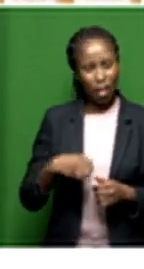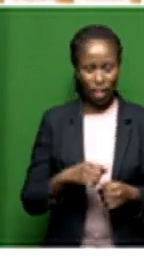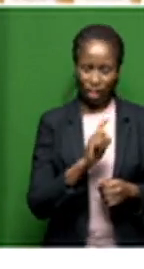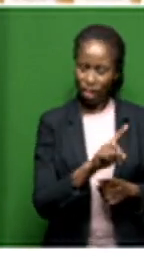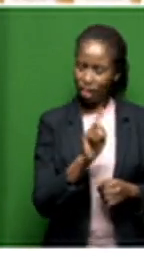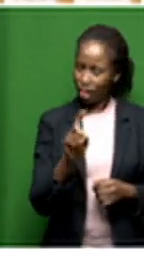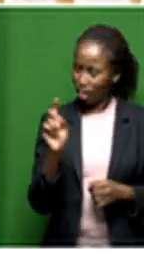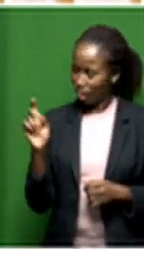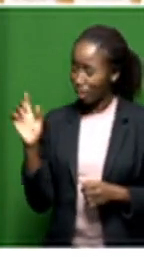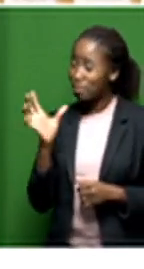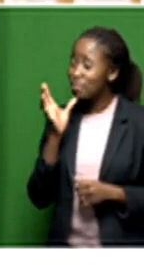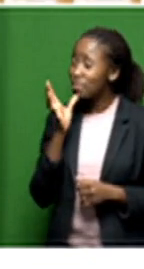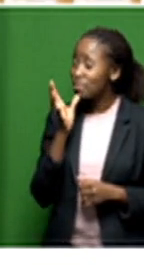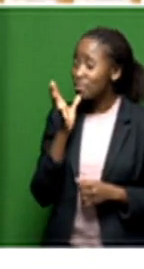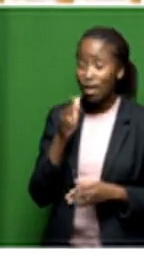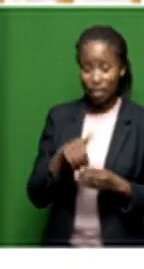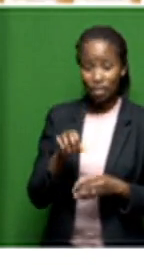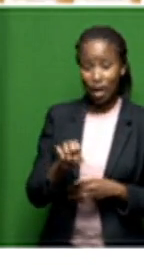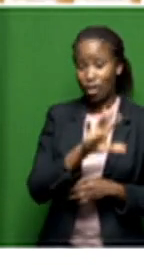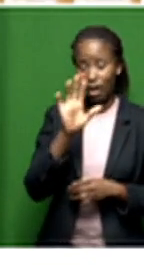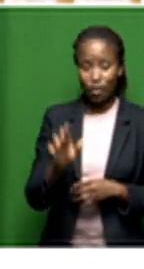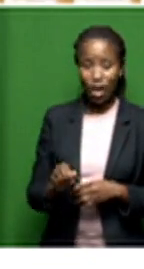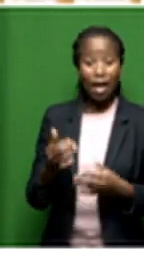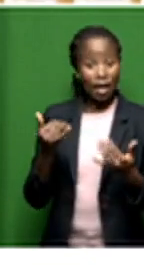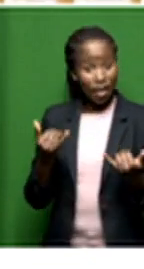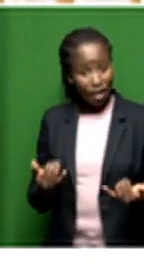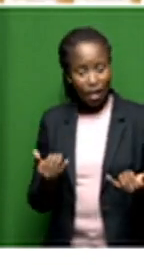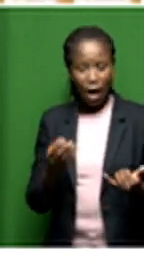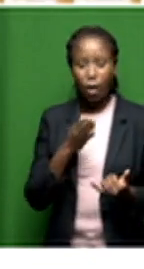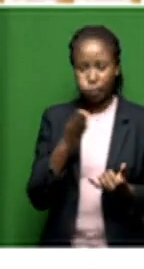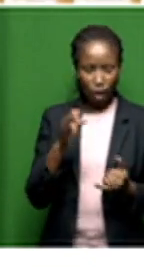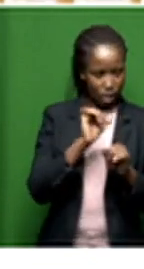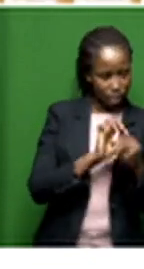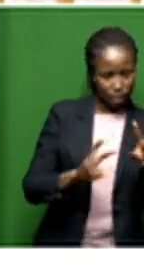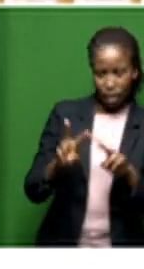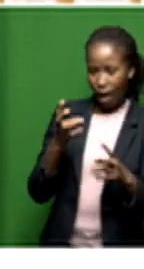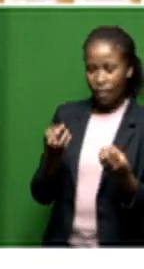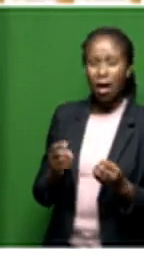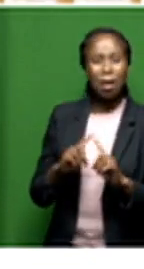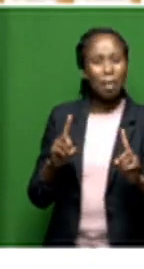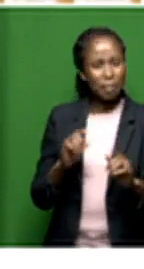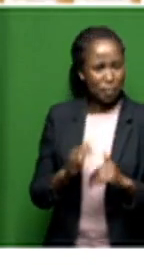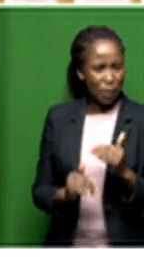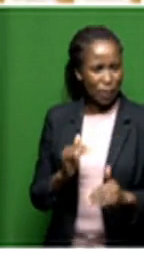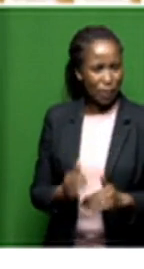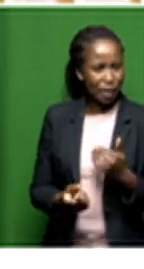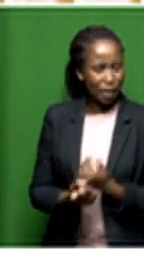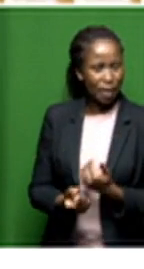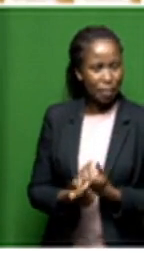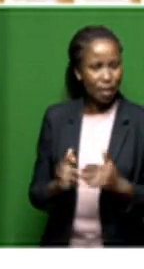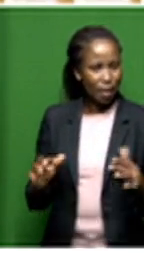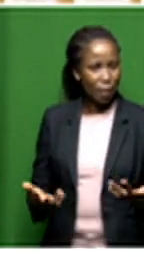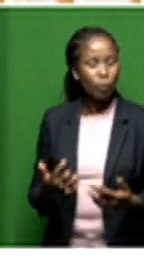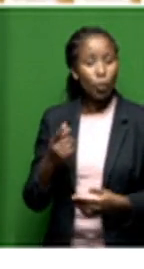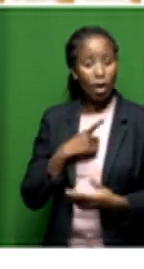South Africa are now being placed under administration, what exactly does that process entail when a